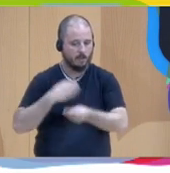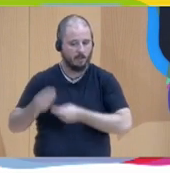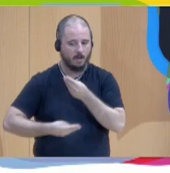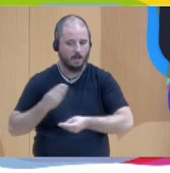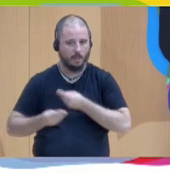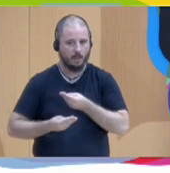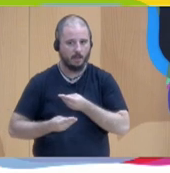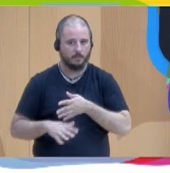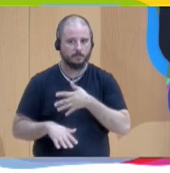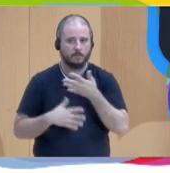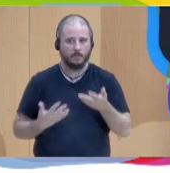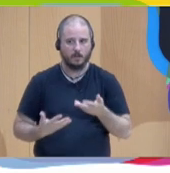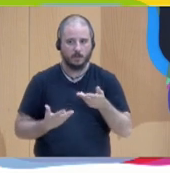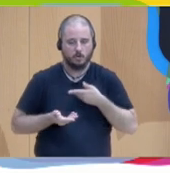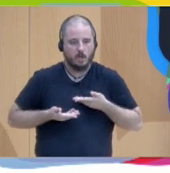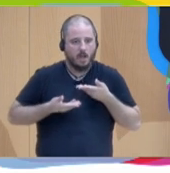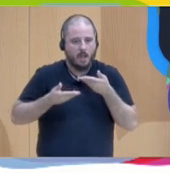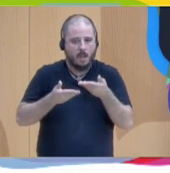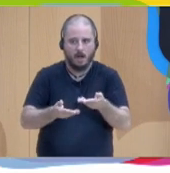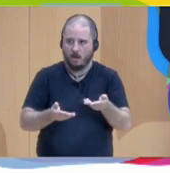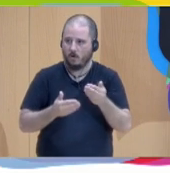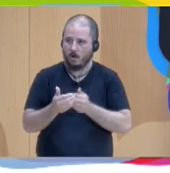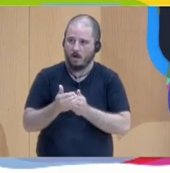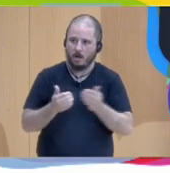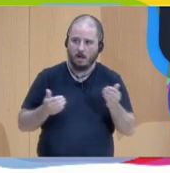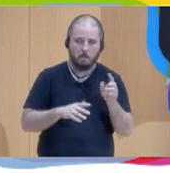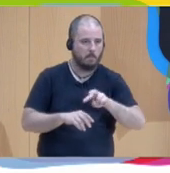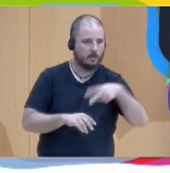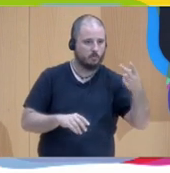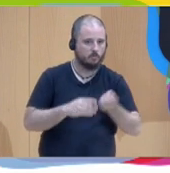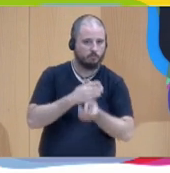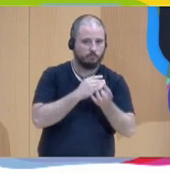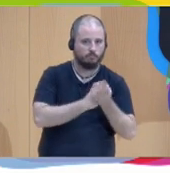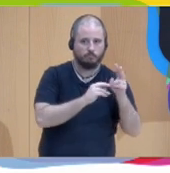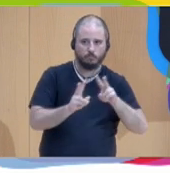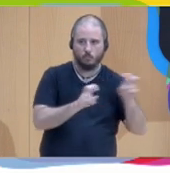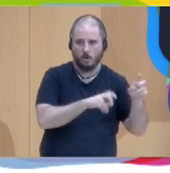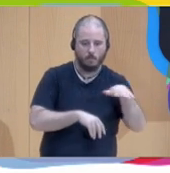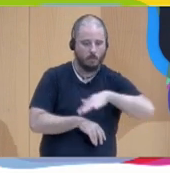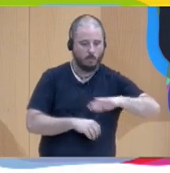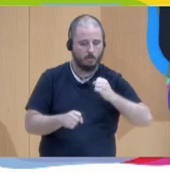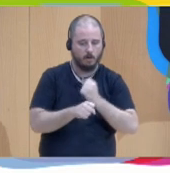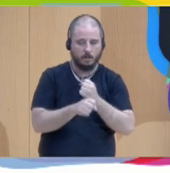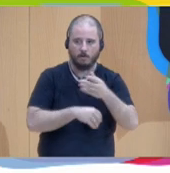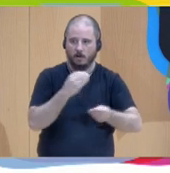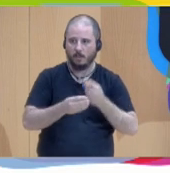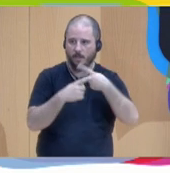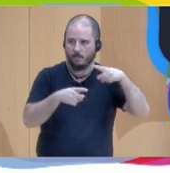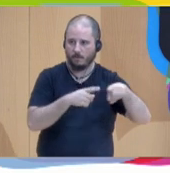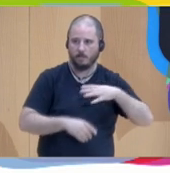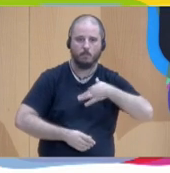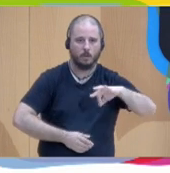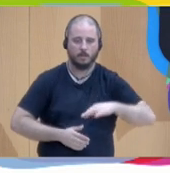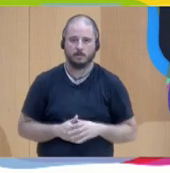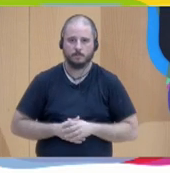to do the other things on our workplace. And this is one thing that I think that for the